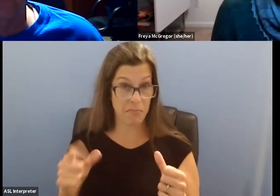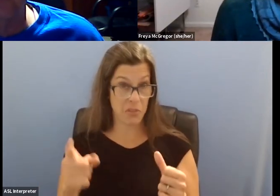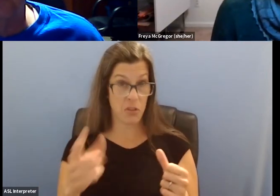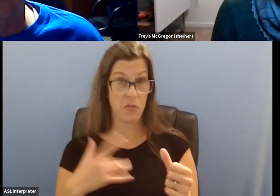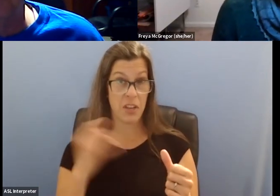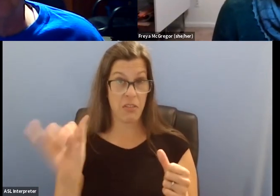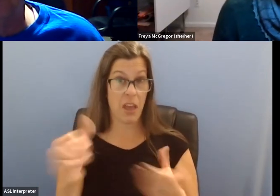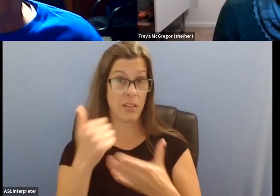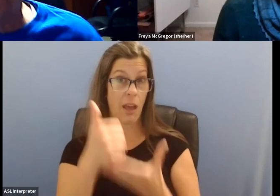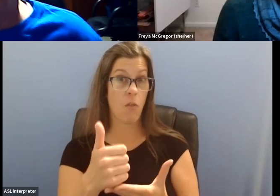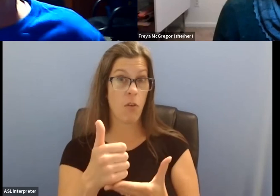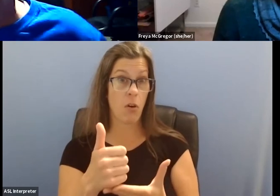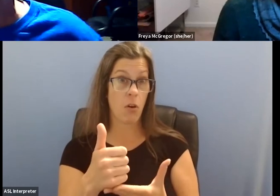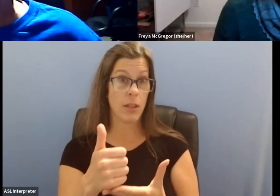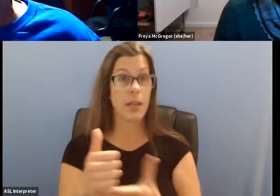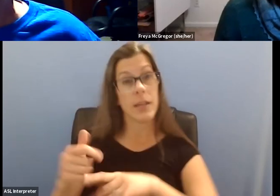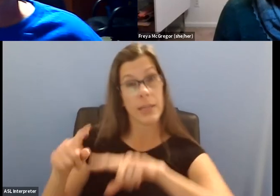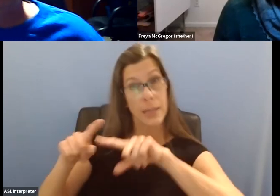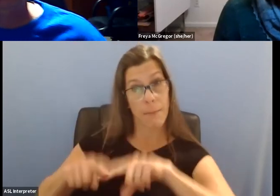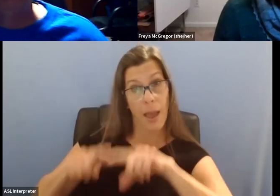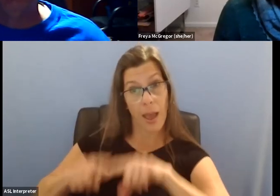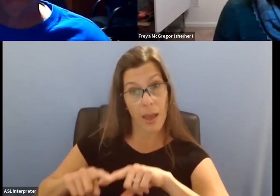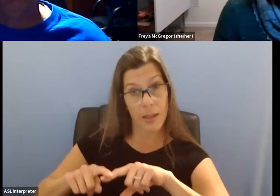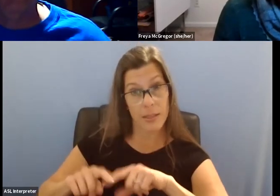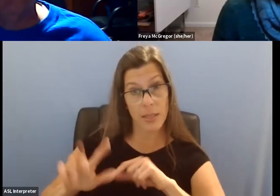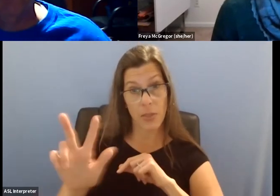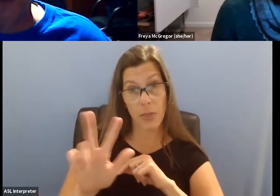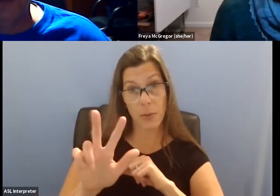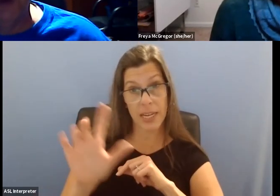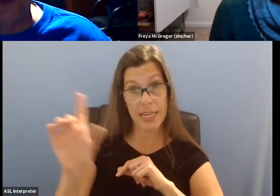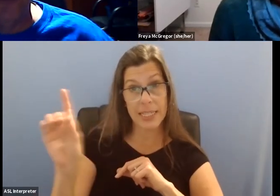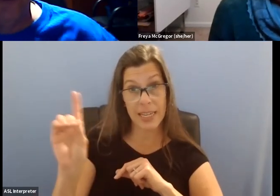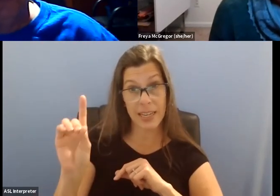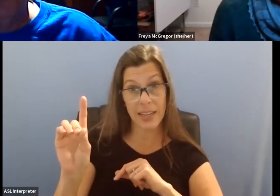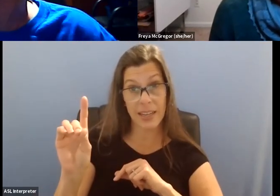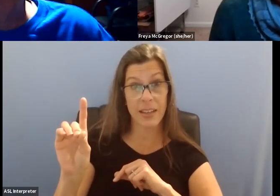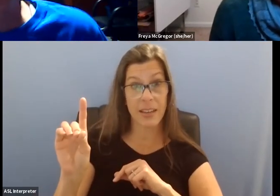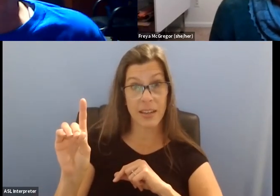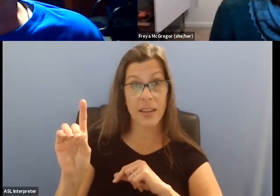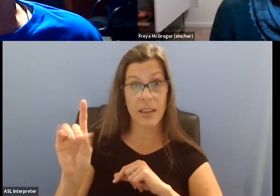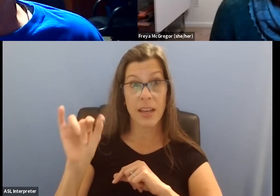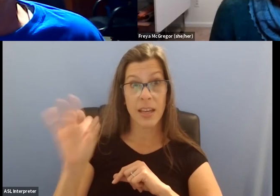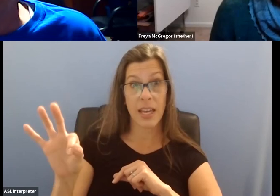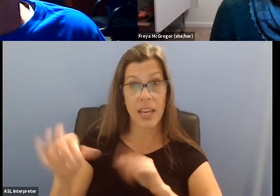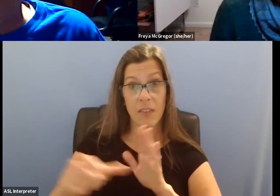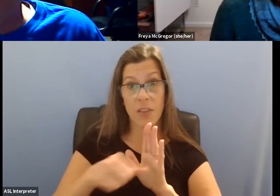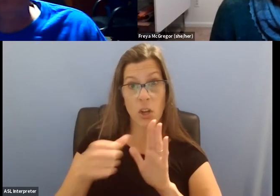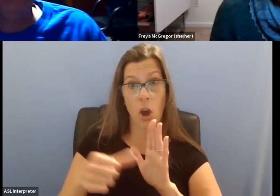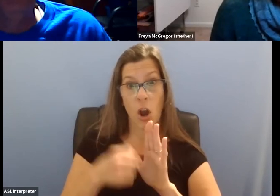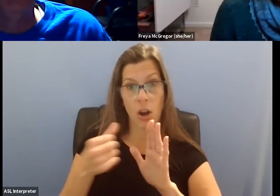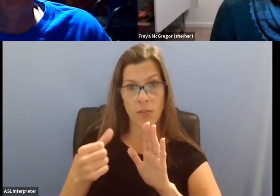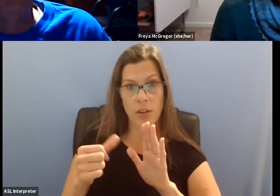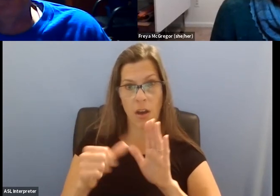birds and birding, it depends on whether it's three-dimensional number one. Um, if it's carved on a flat